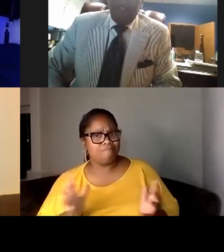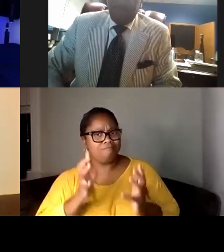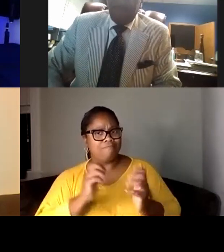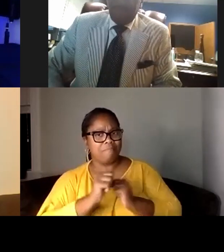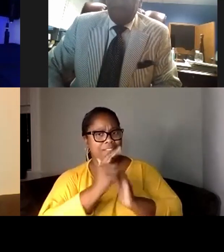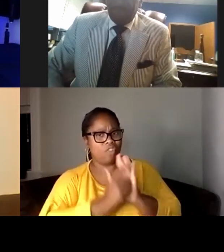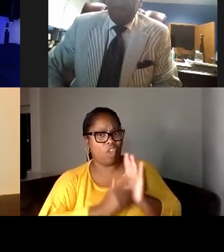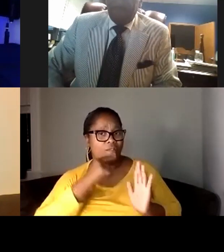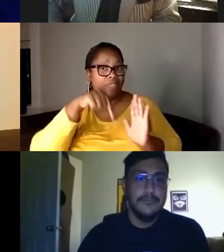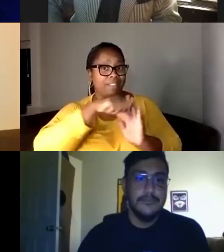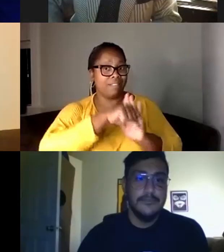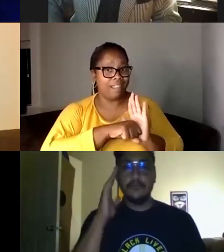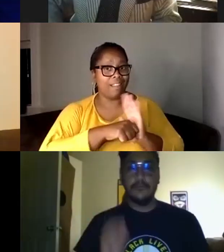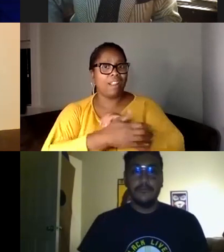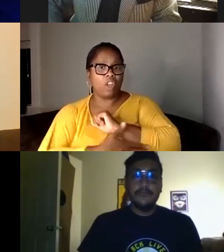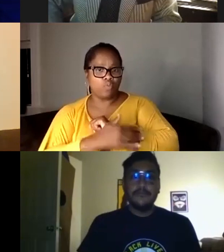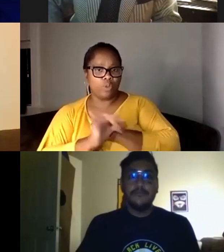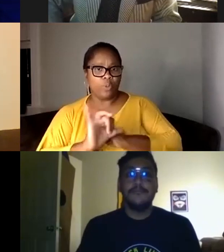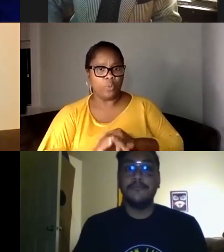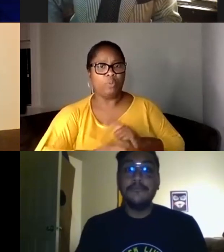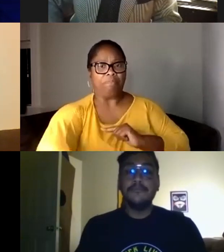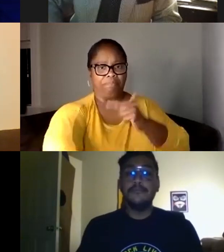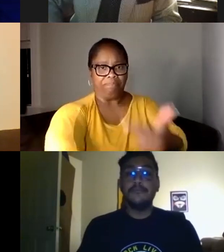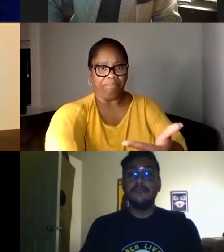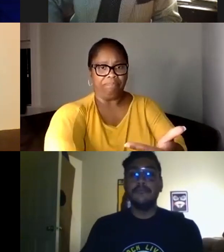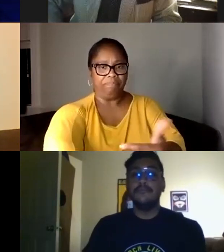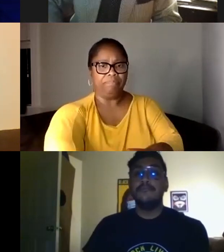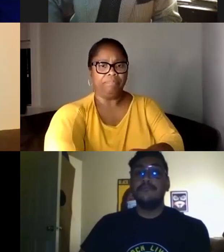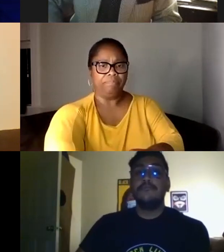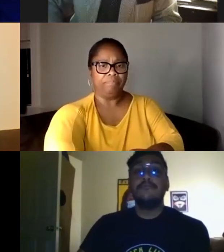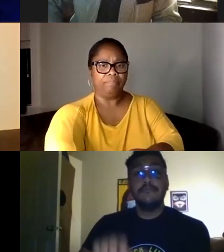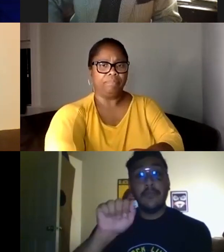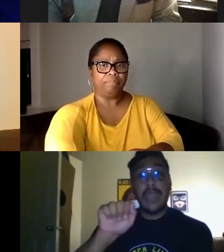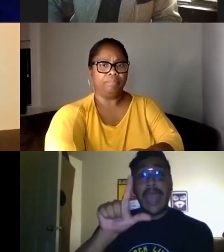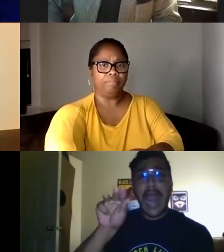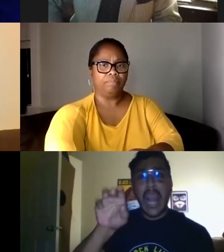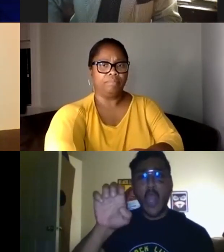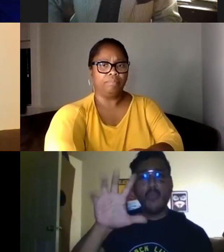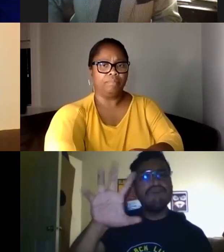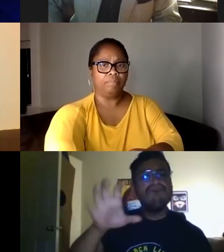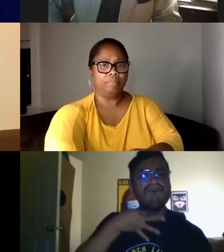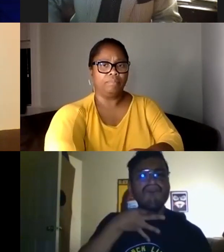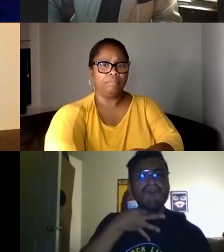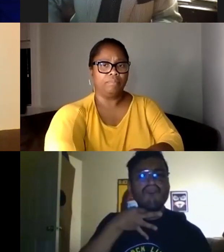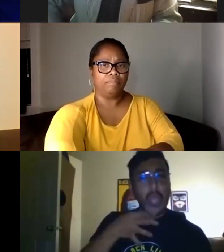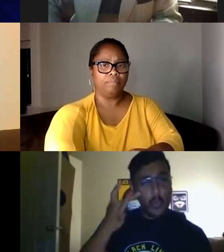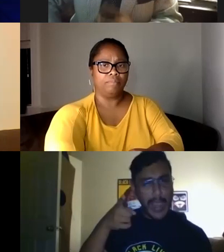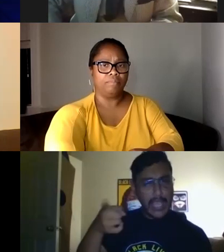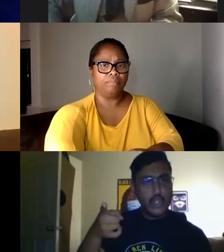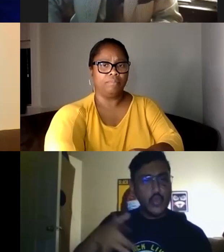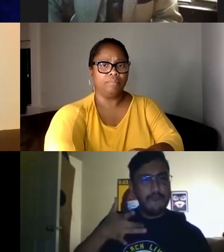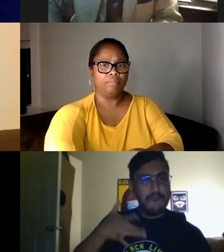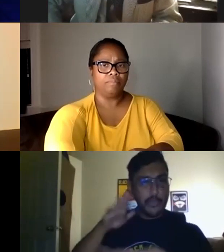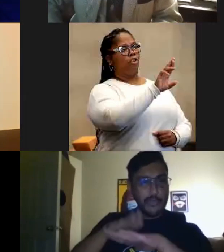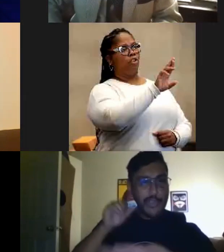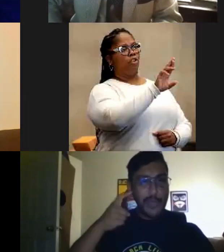country. Thank you. And Aloe, I just want to ask you why you feel called to do this work, because you could